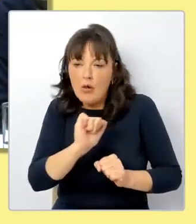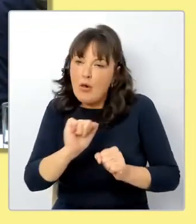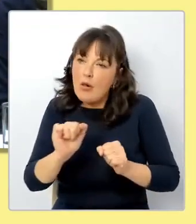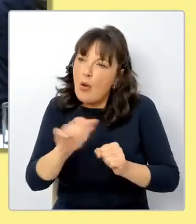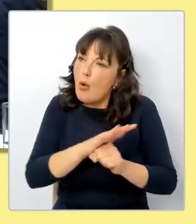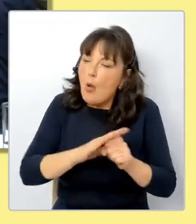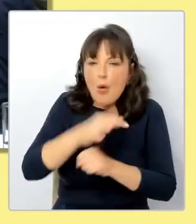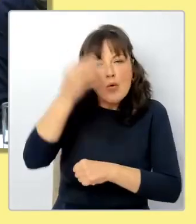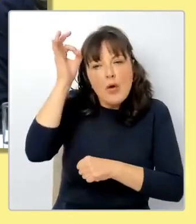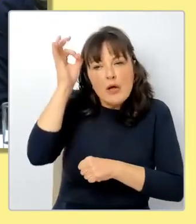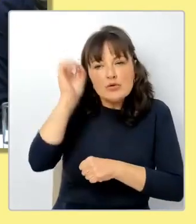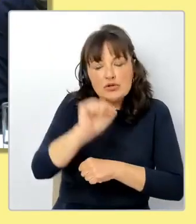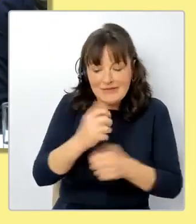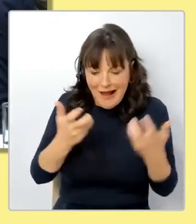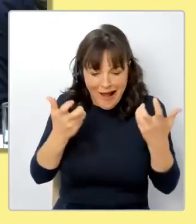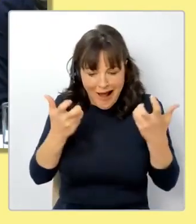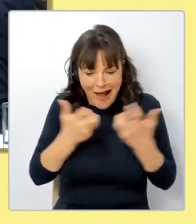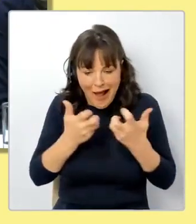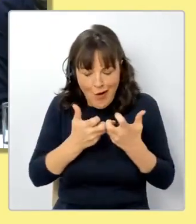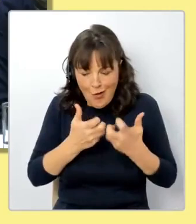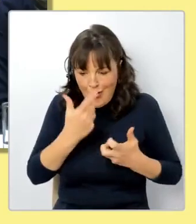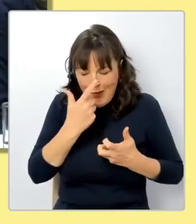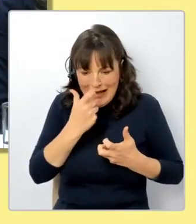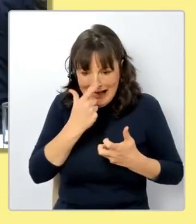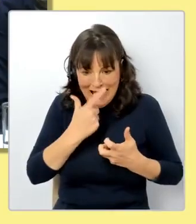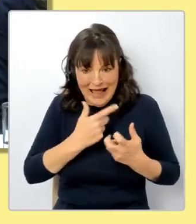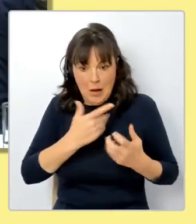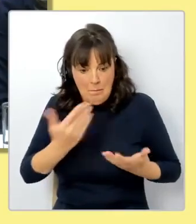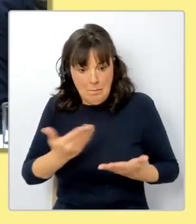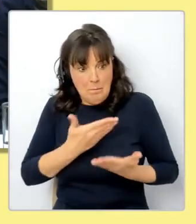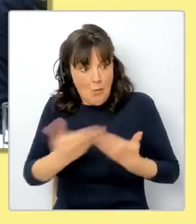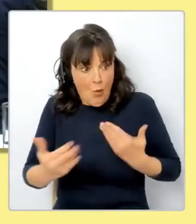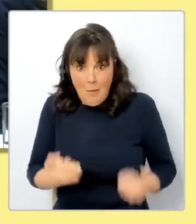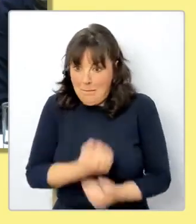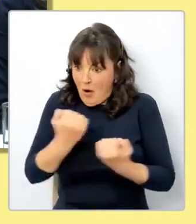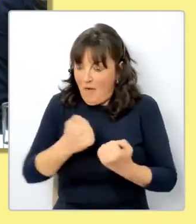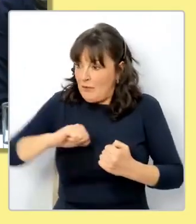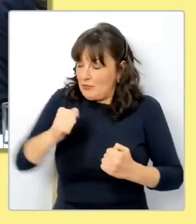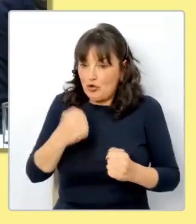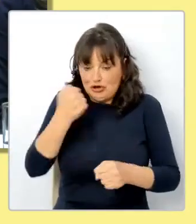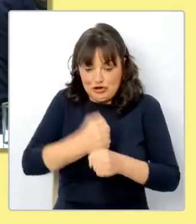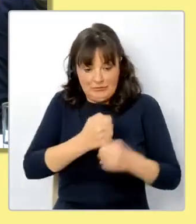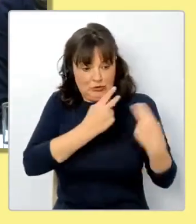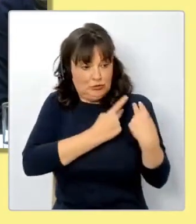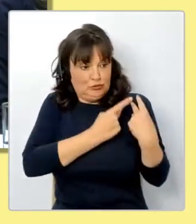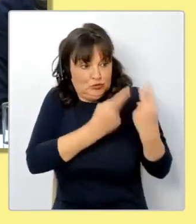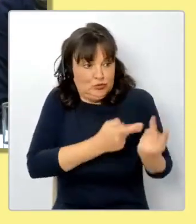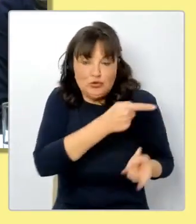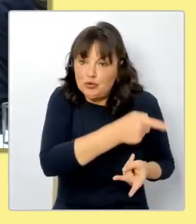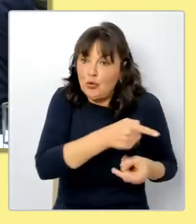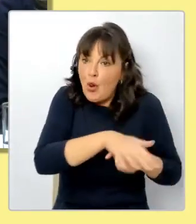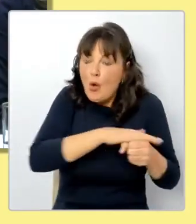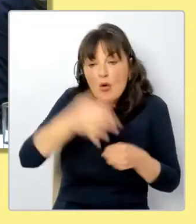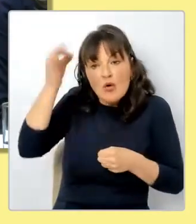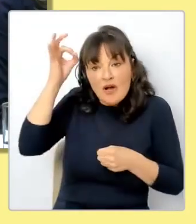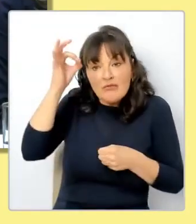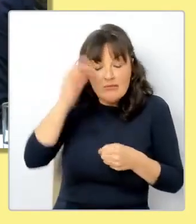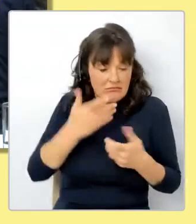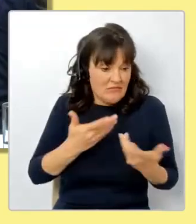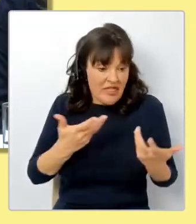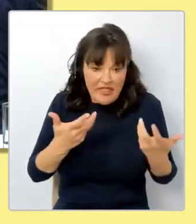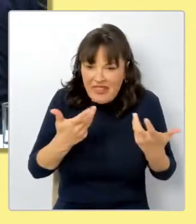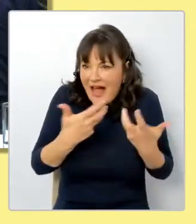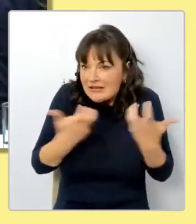how to decentralise power further and how to empower those who truly are on our front line. It's the only way we're going to eradicate poverty. You know